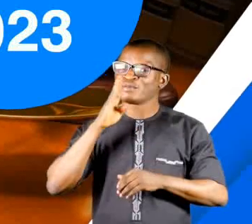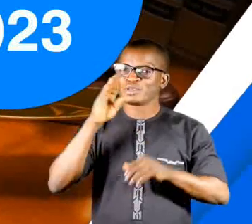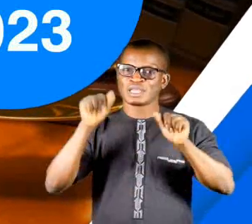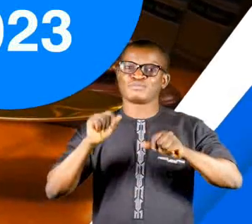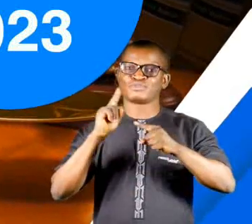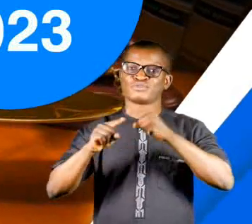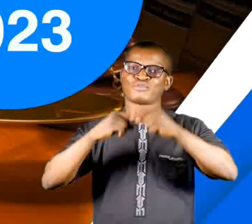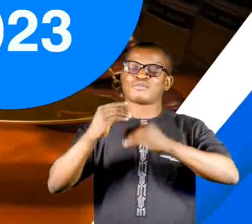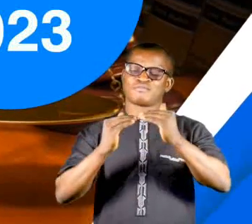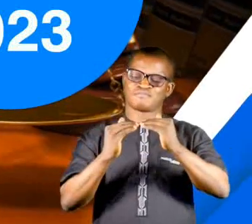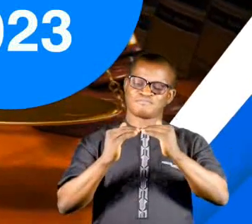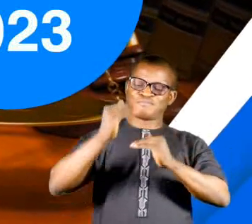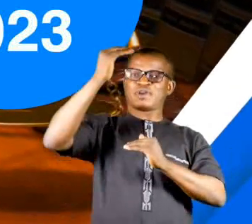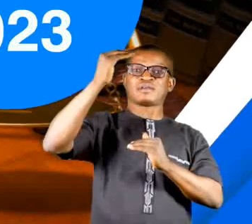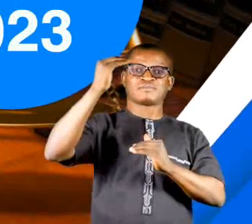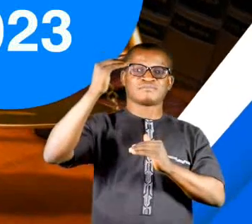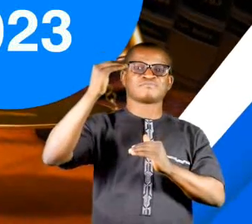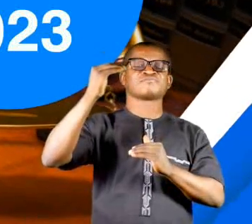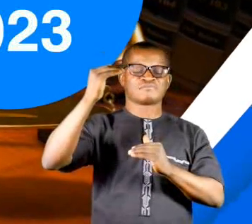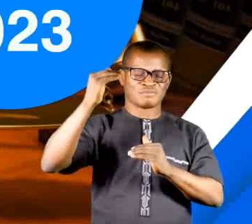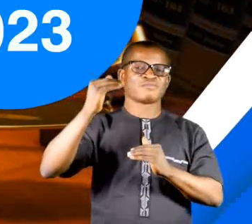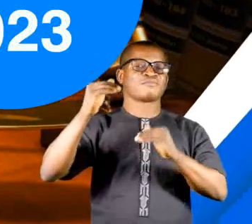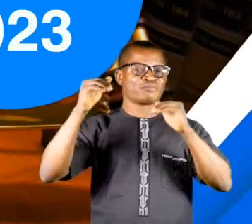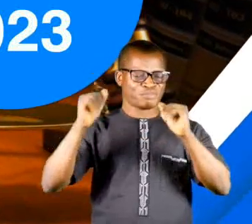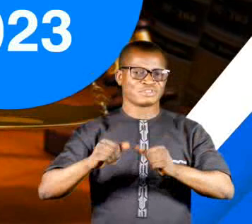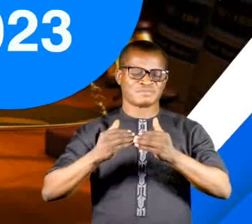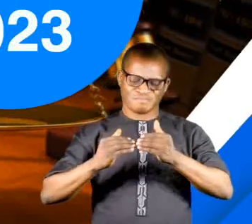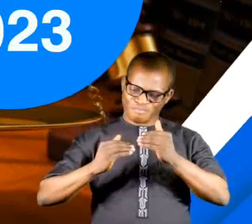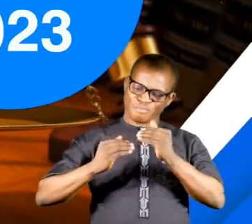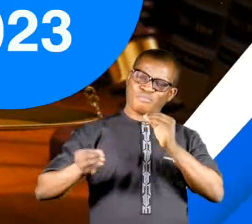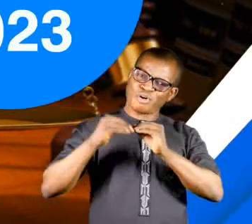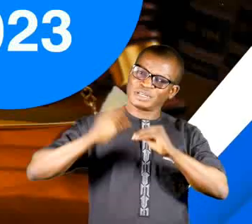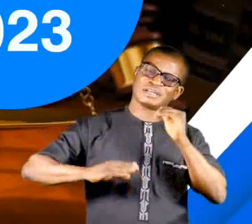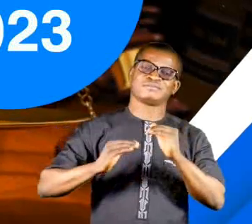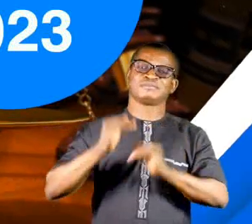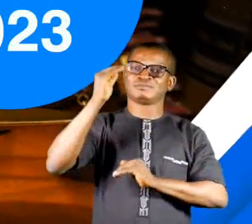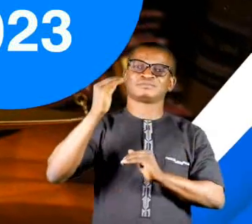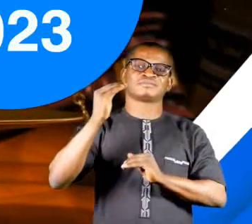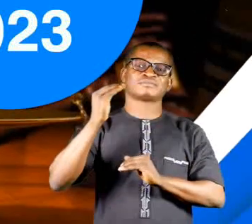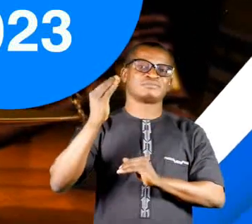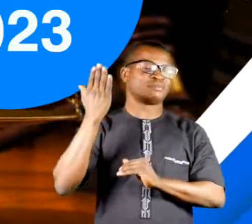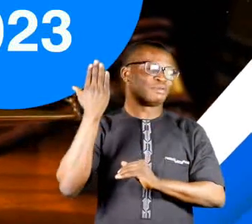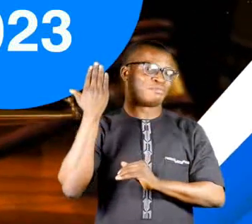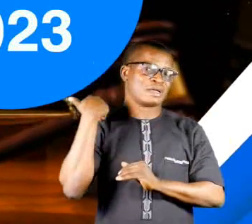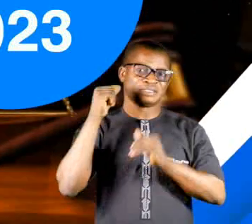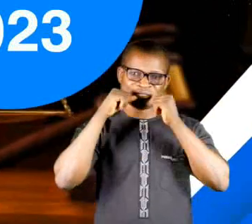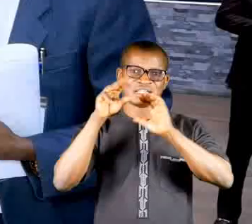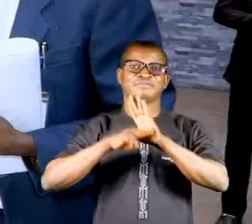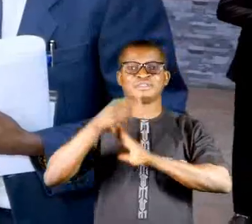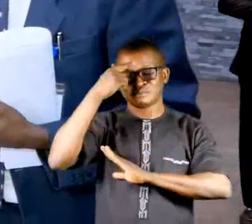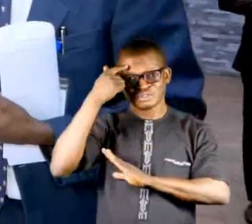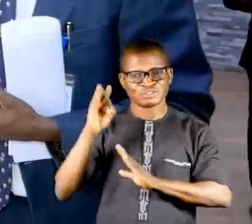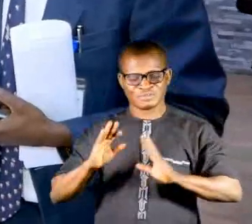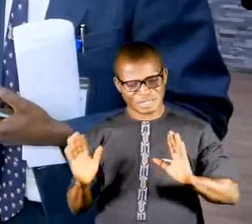to achieve the record so far achieved, or even surpass the record we achieved last